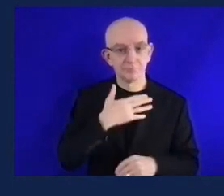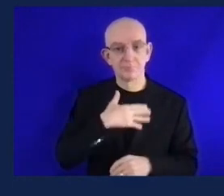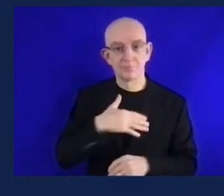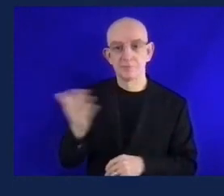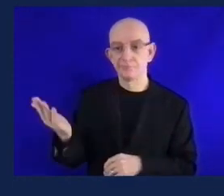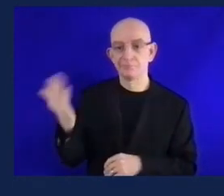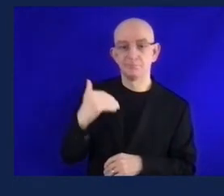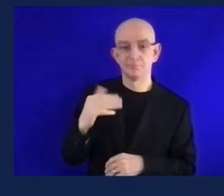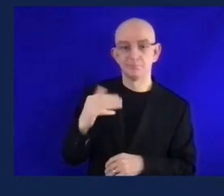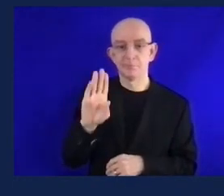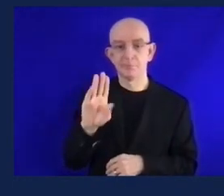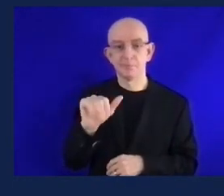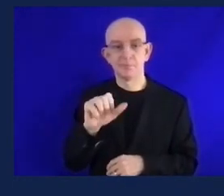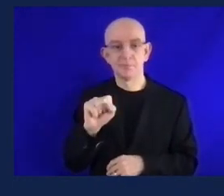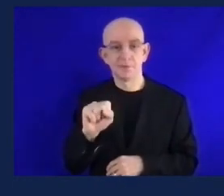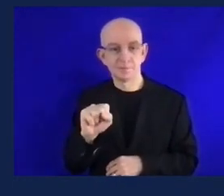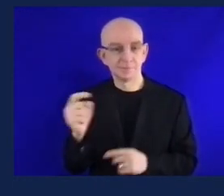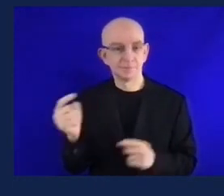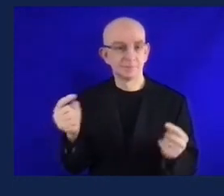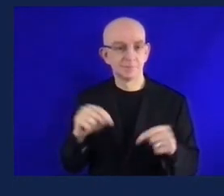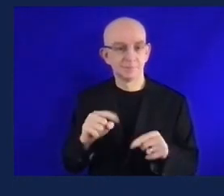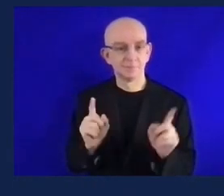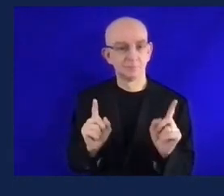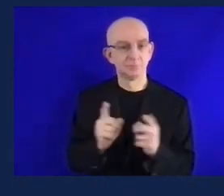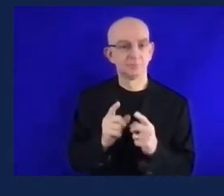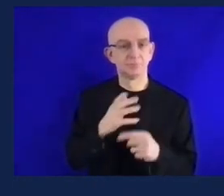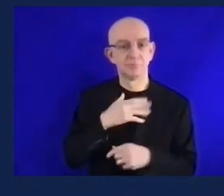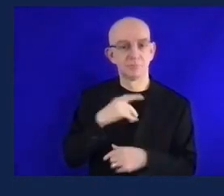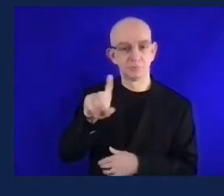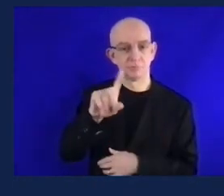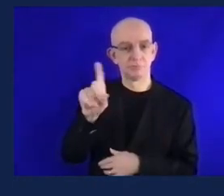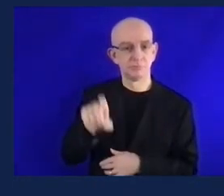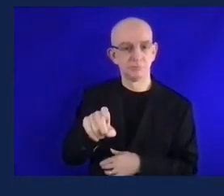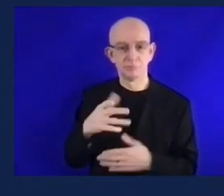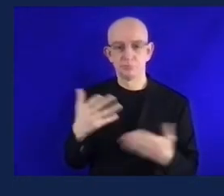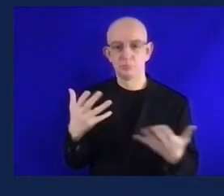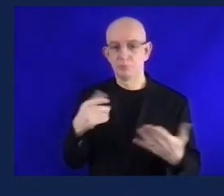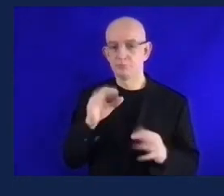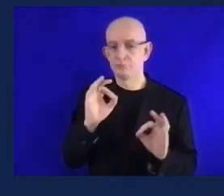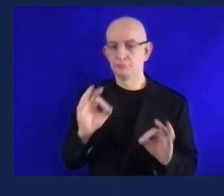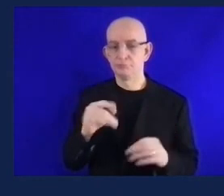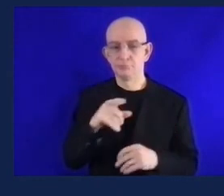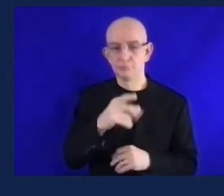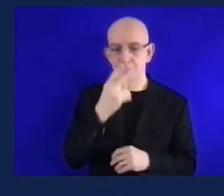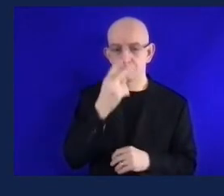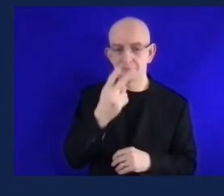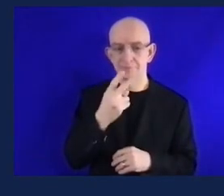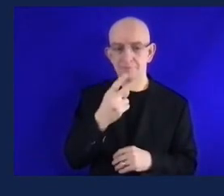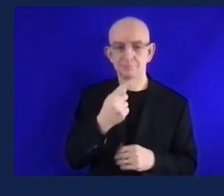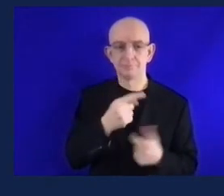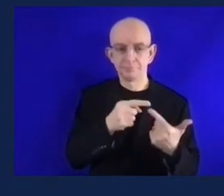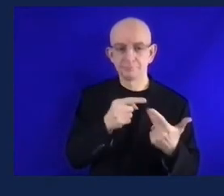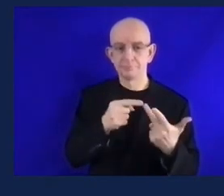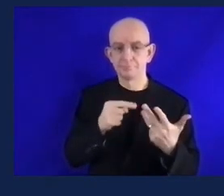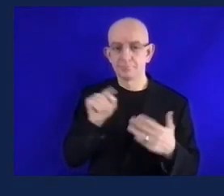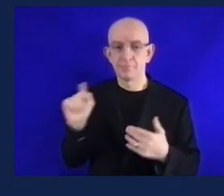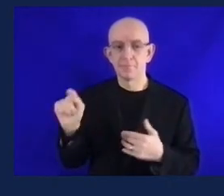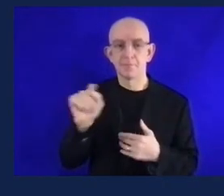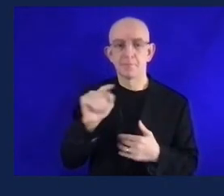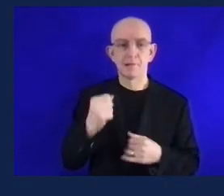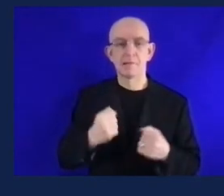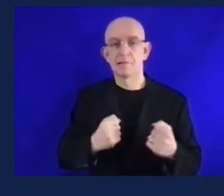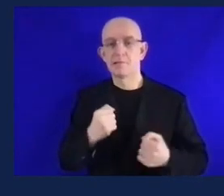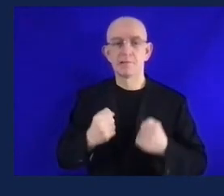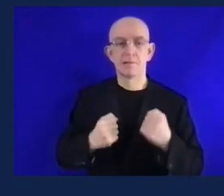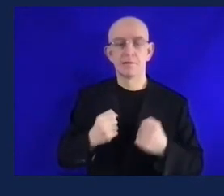whether it's finding out the results or the team sheets or accessibility information. On the other hand, there's kind of more